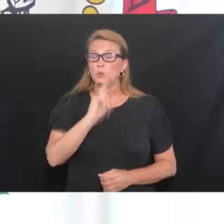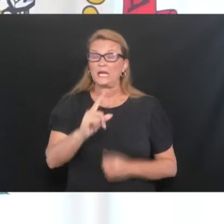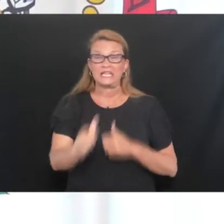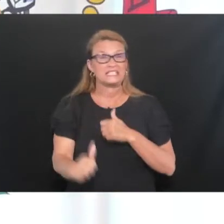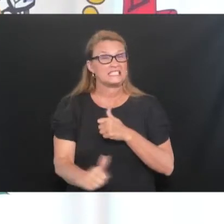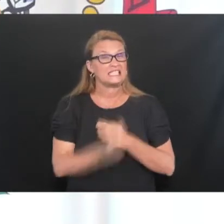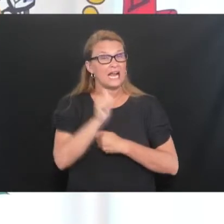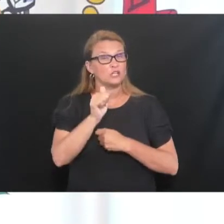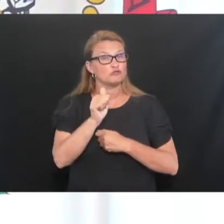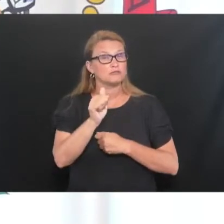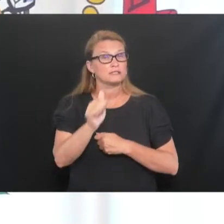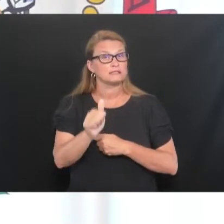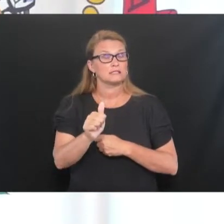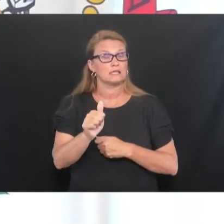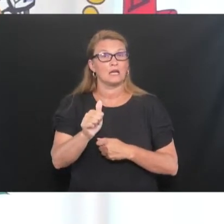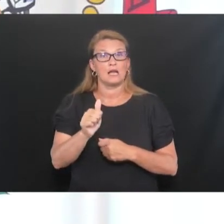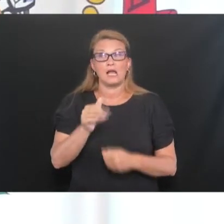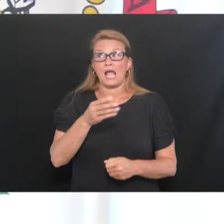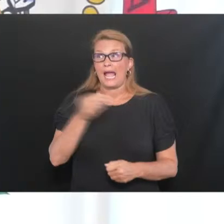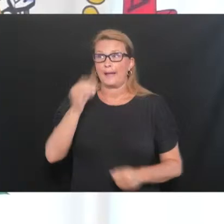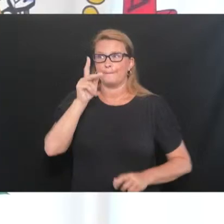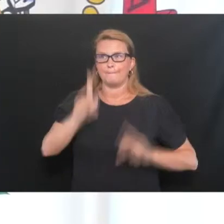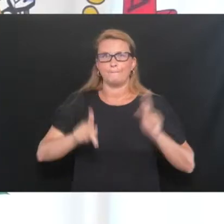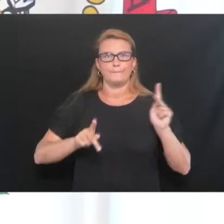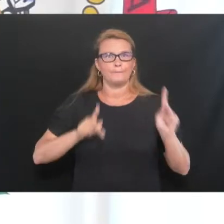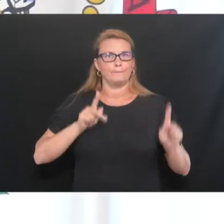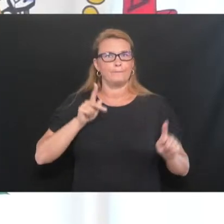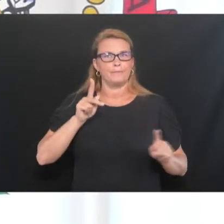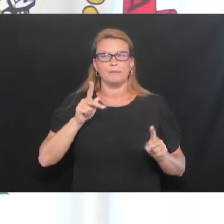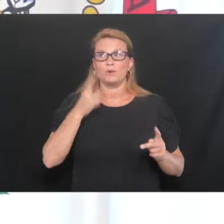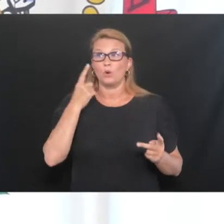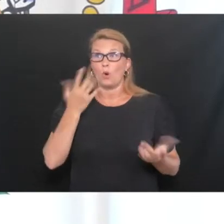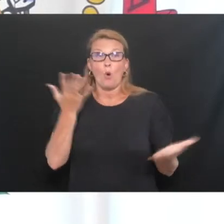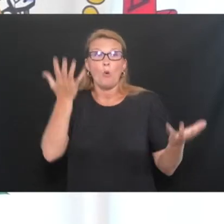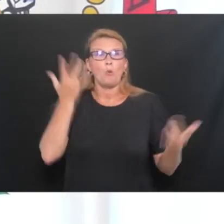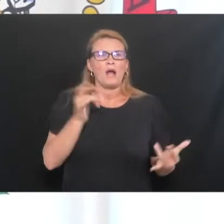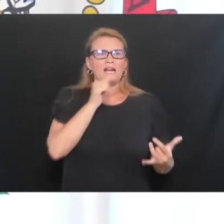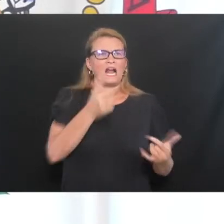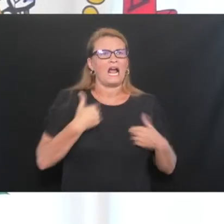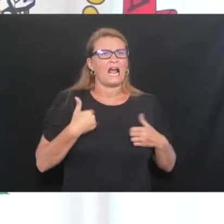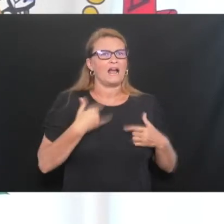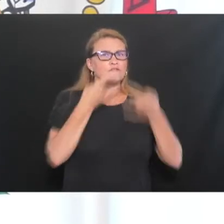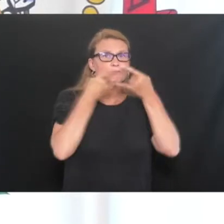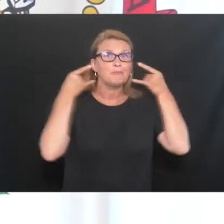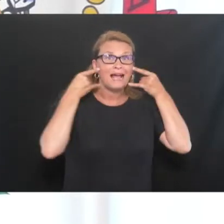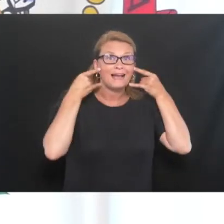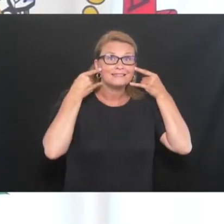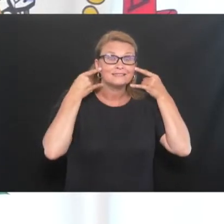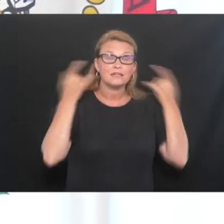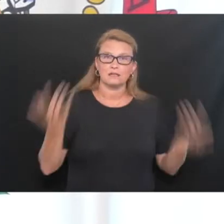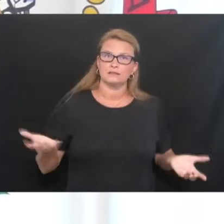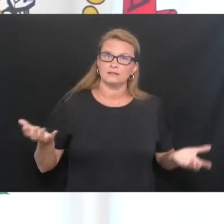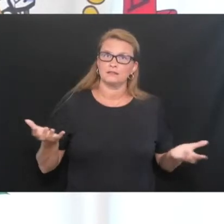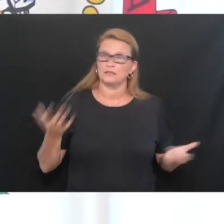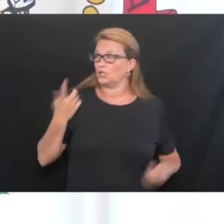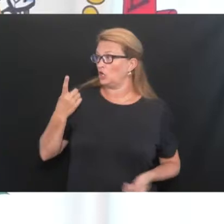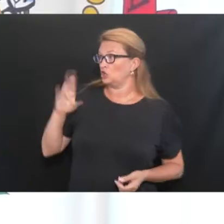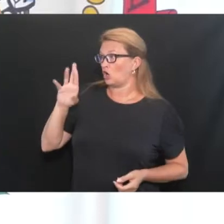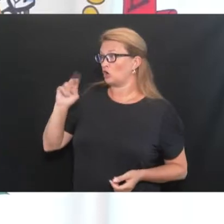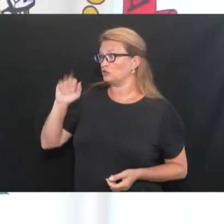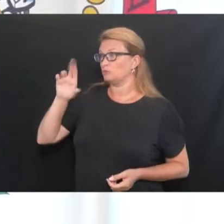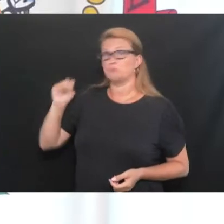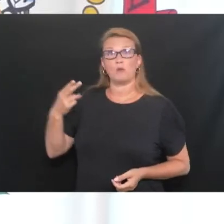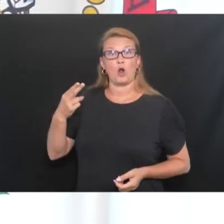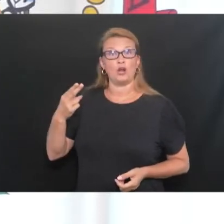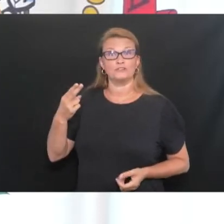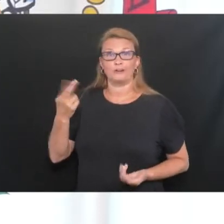if that, and even this, people are going to say, well, what about the mask mandate and everything? Well, just think about this. Dr. Marsh just got through telling